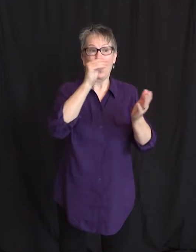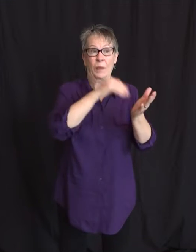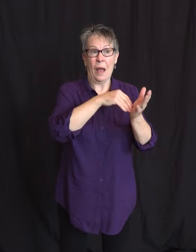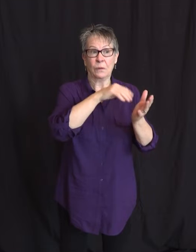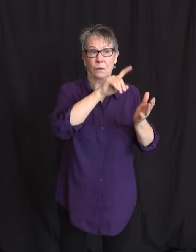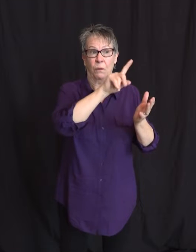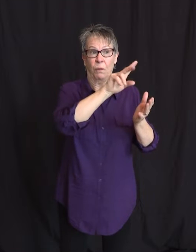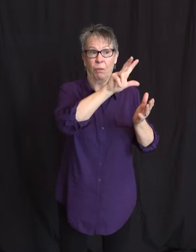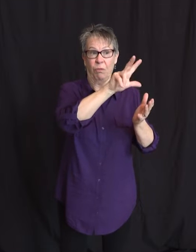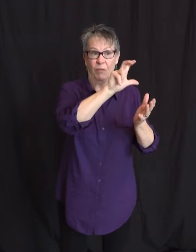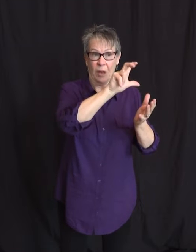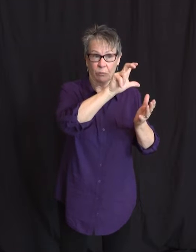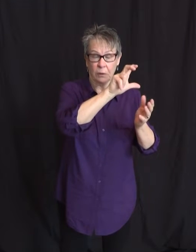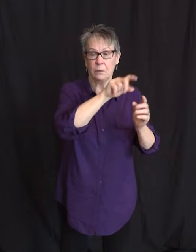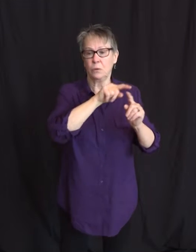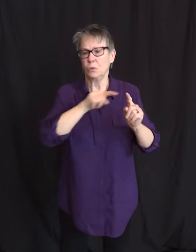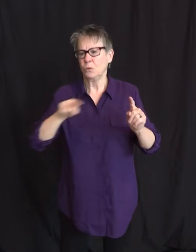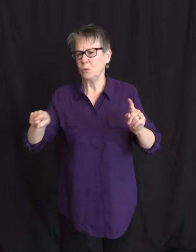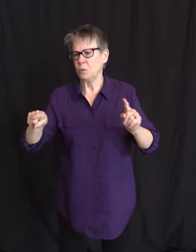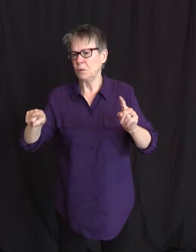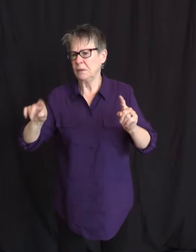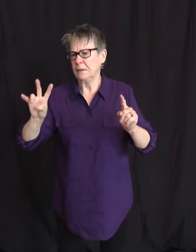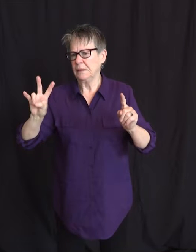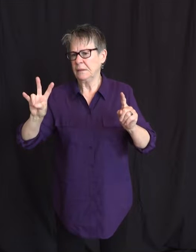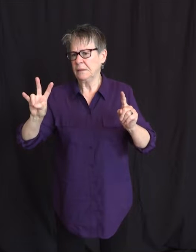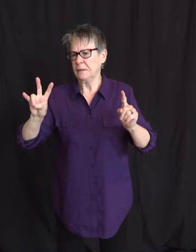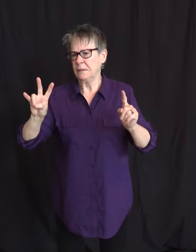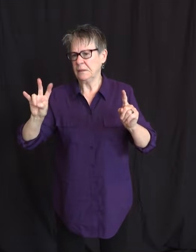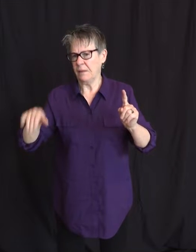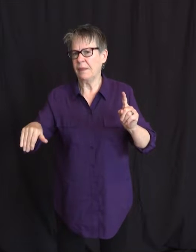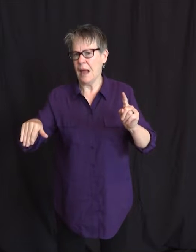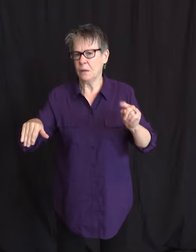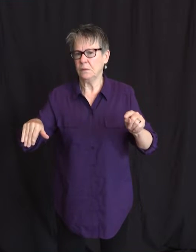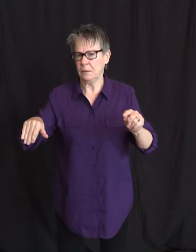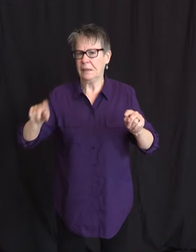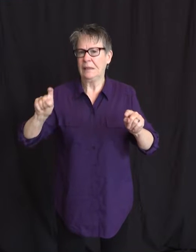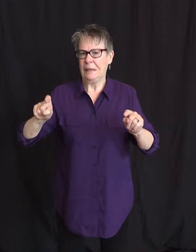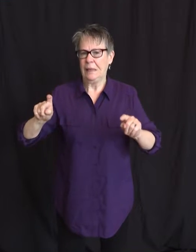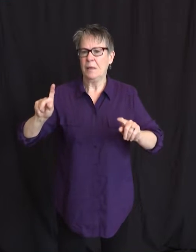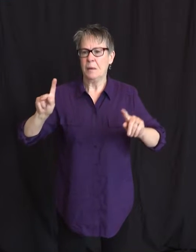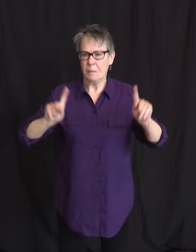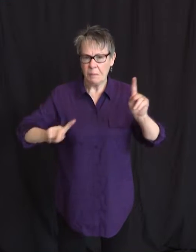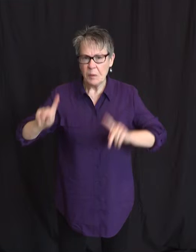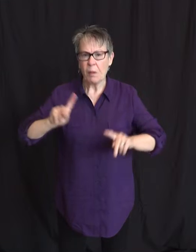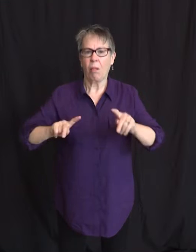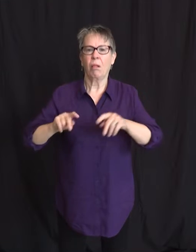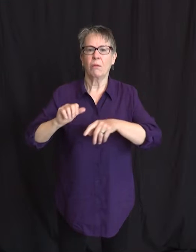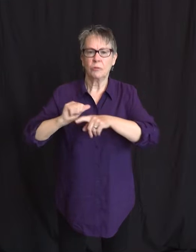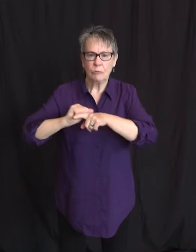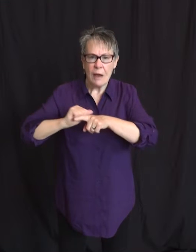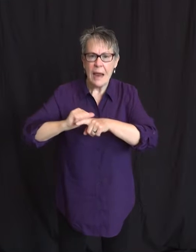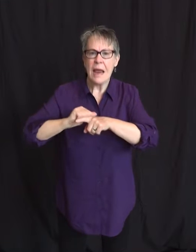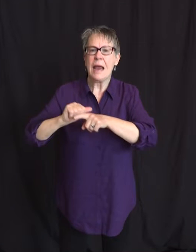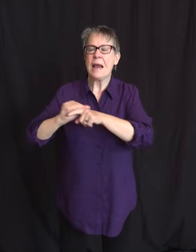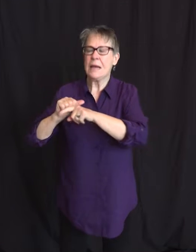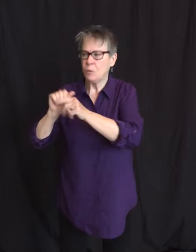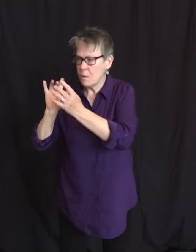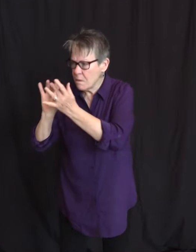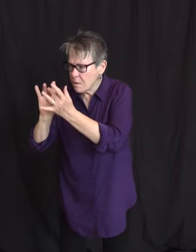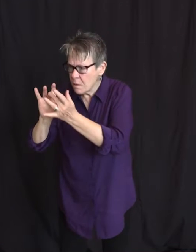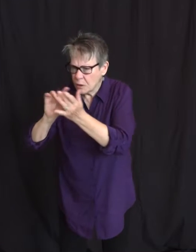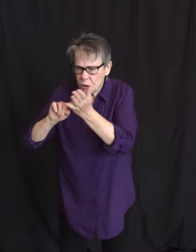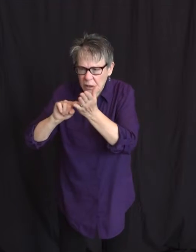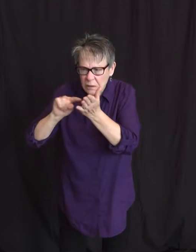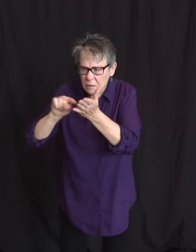but, we are also actively engaging a number of technology companies in a search for innovative solutions that can